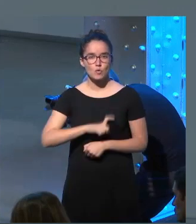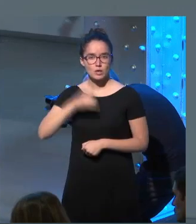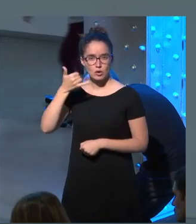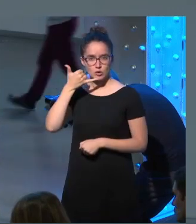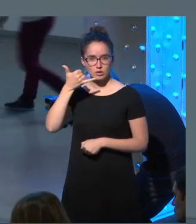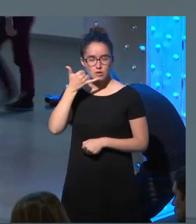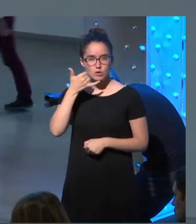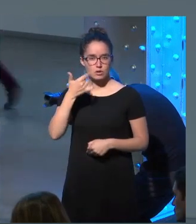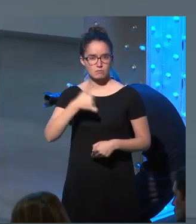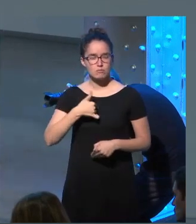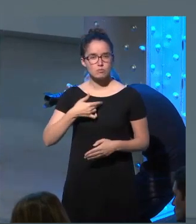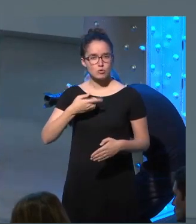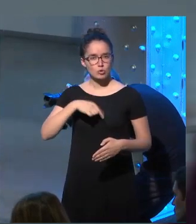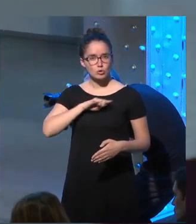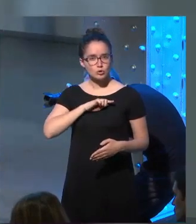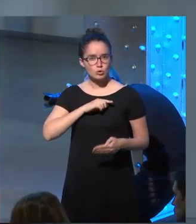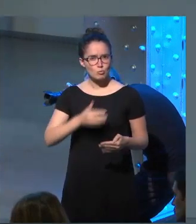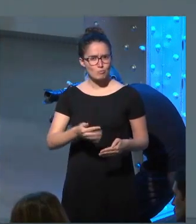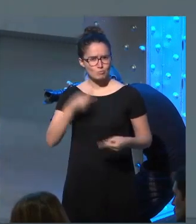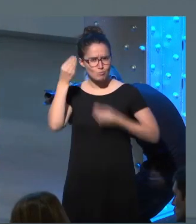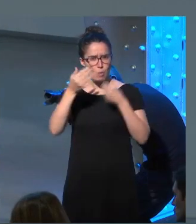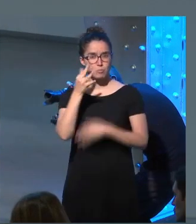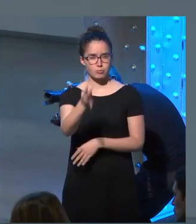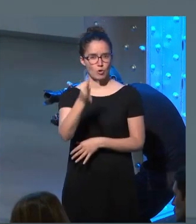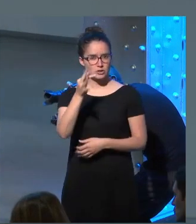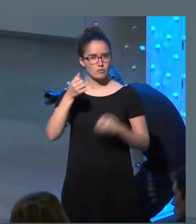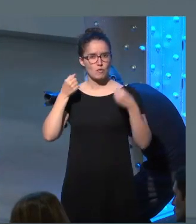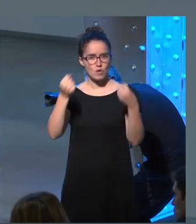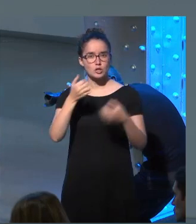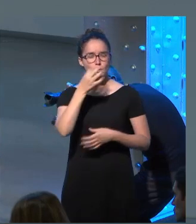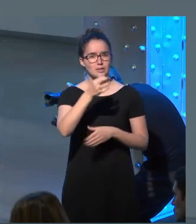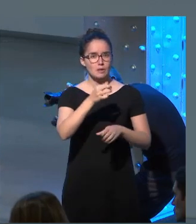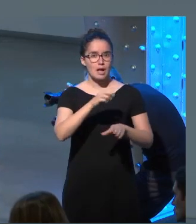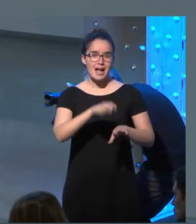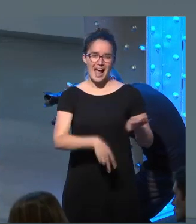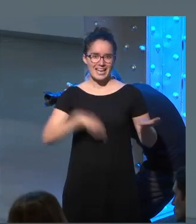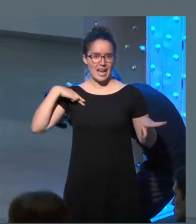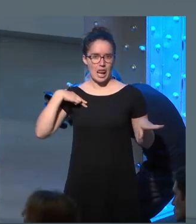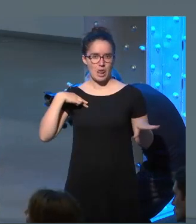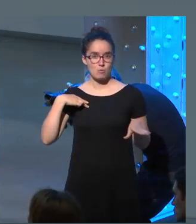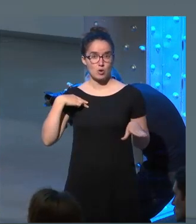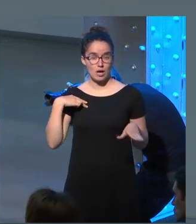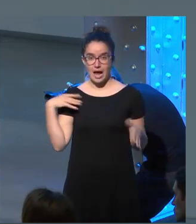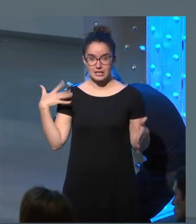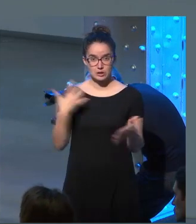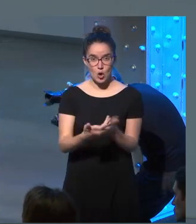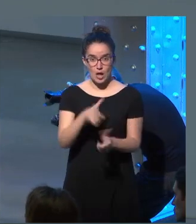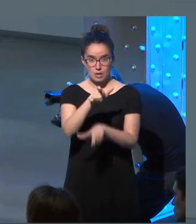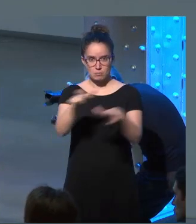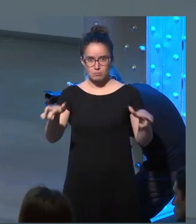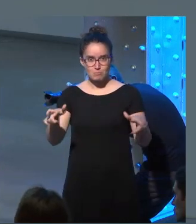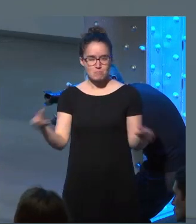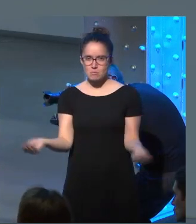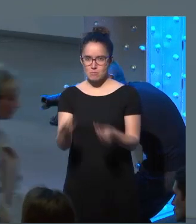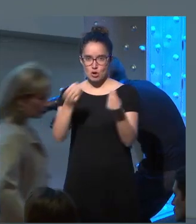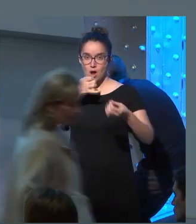we look into the future, I think that we at Telefónica Foundation are very optimistic in global terms, because never